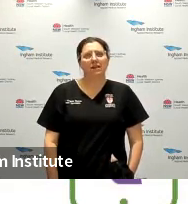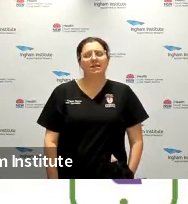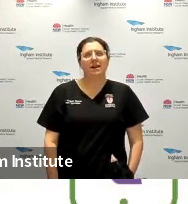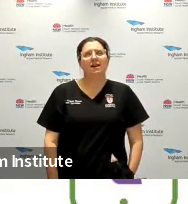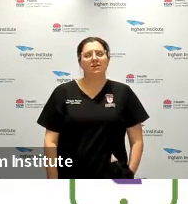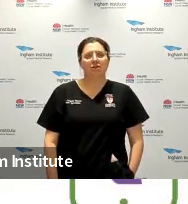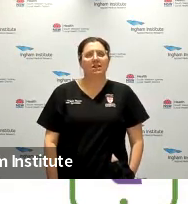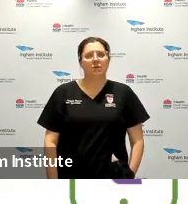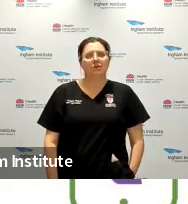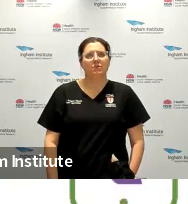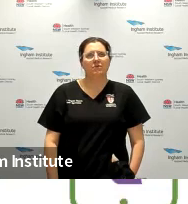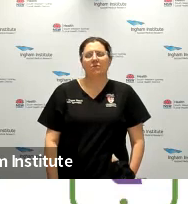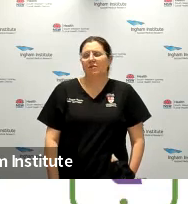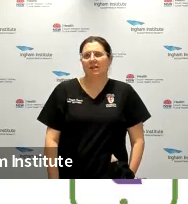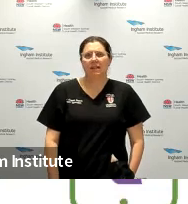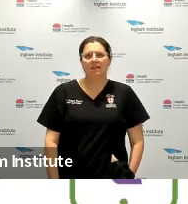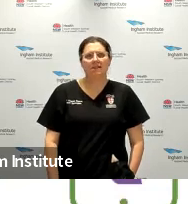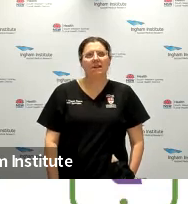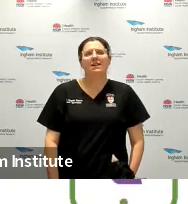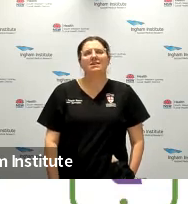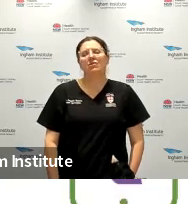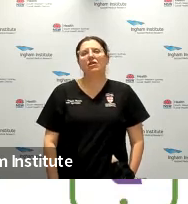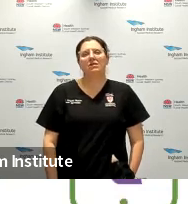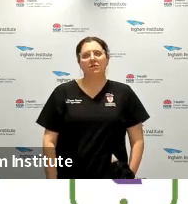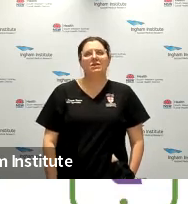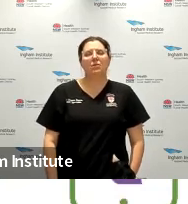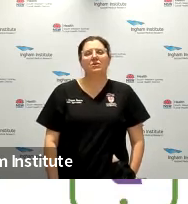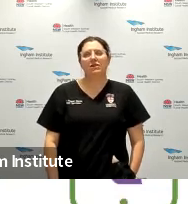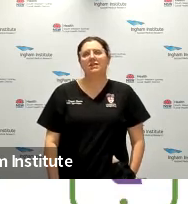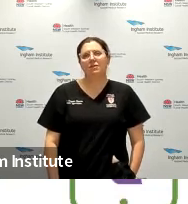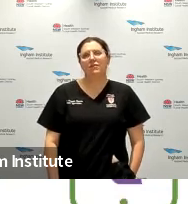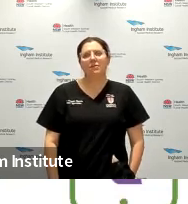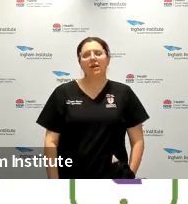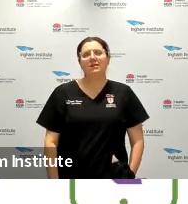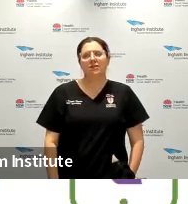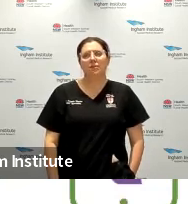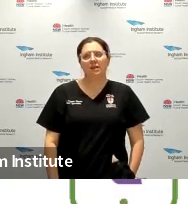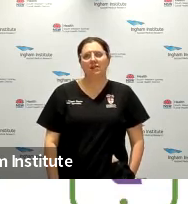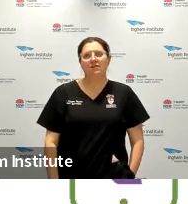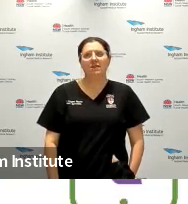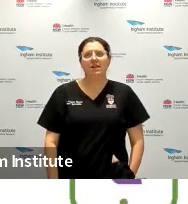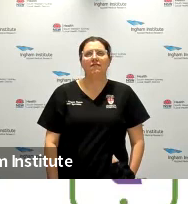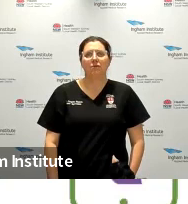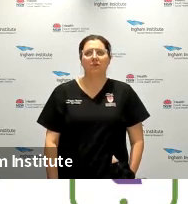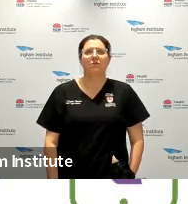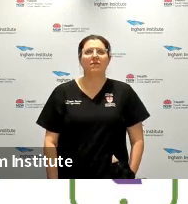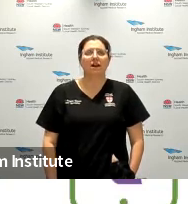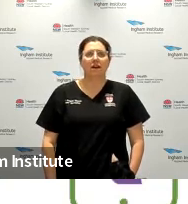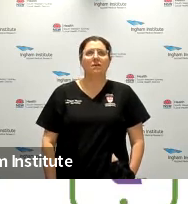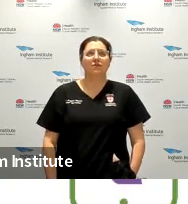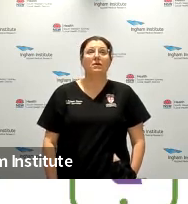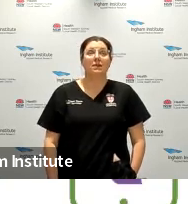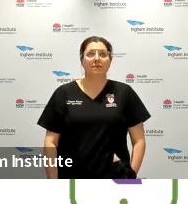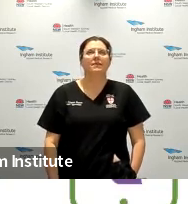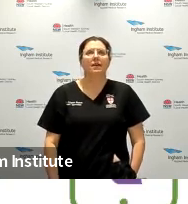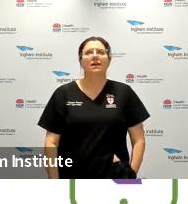they're pregnant as early as possible. Why do we need this? Because there are lots of missed opportunities to prevent pregnancy complications and therefore improve the